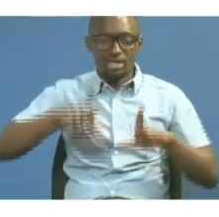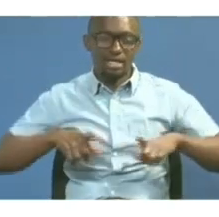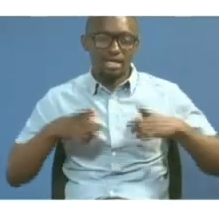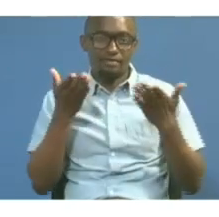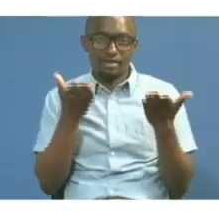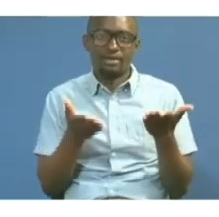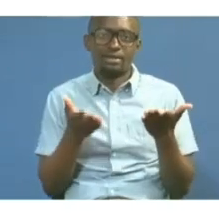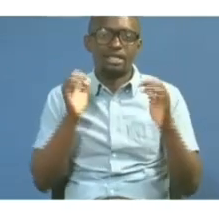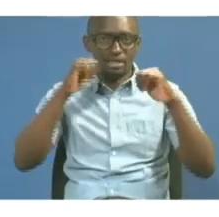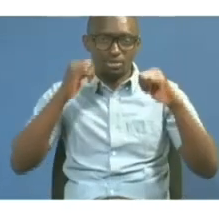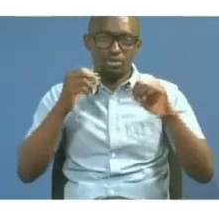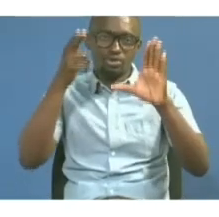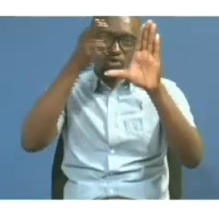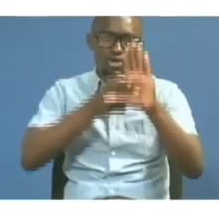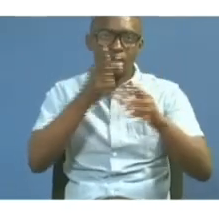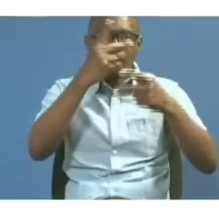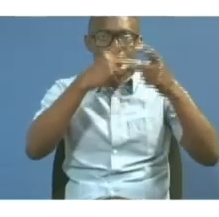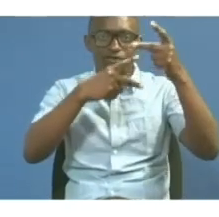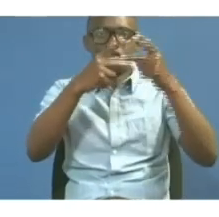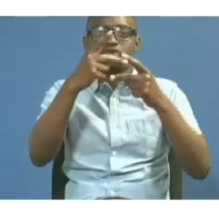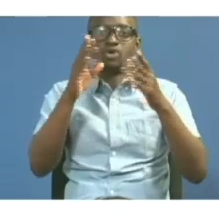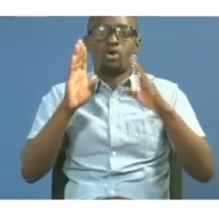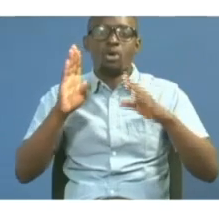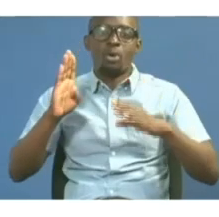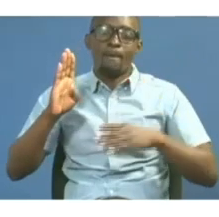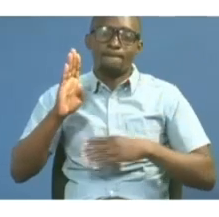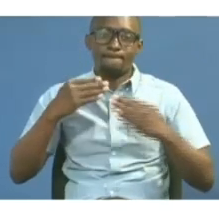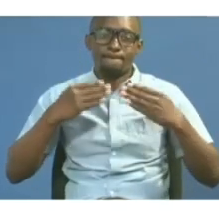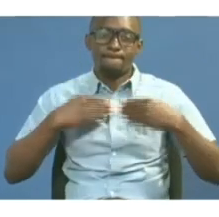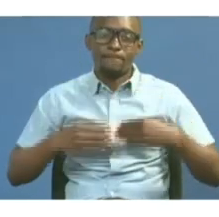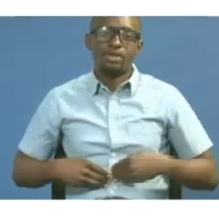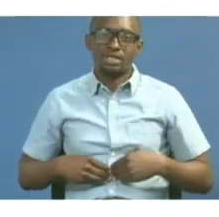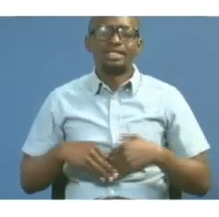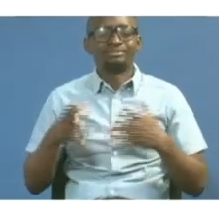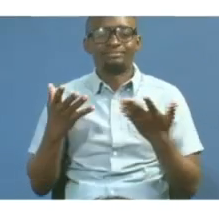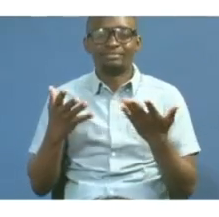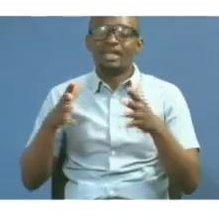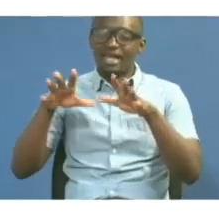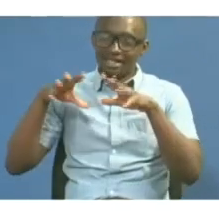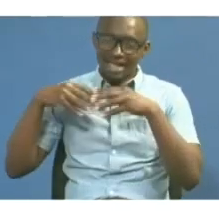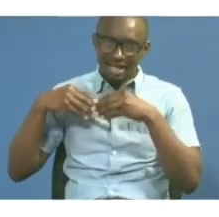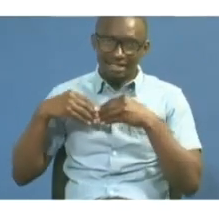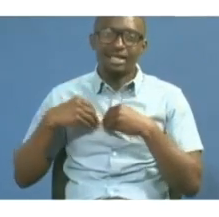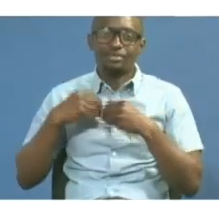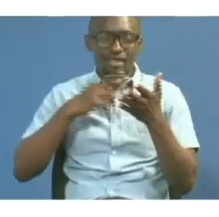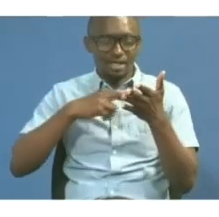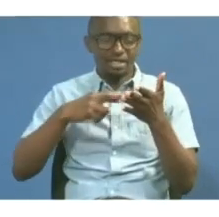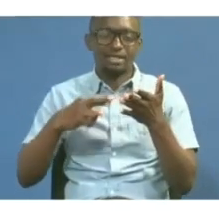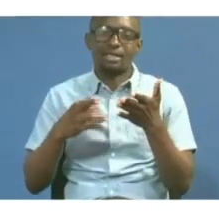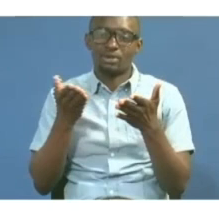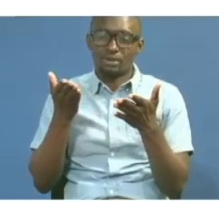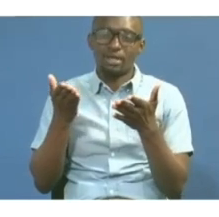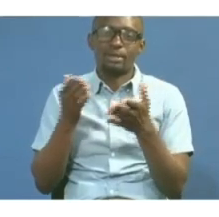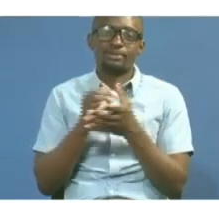your academic life here as a student, you can join professional bodies. They accept registration for students. At the